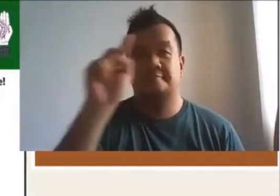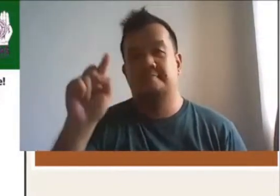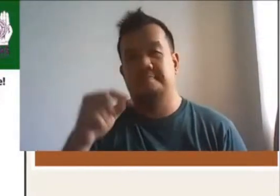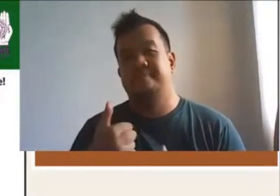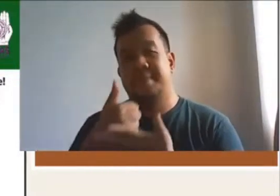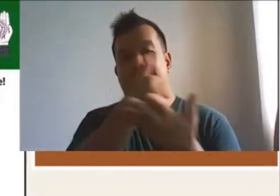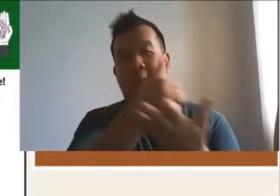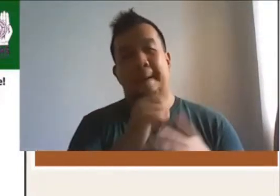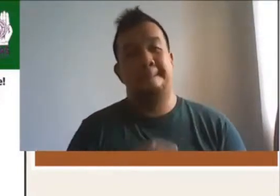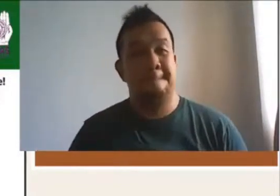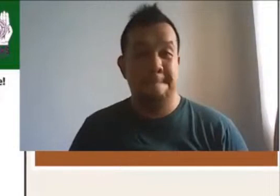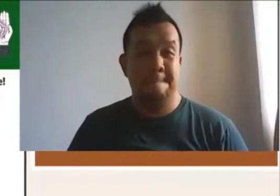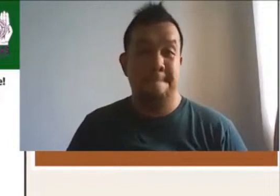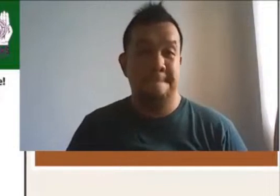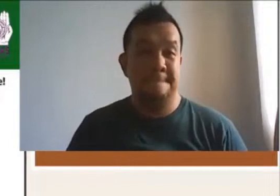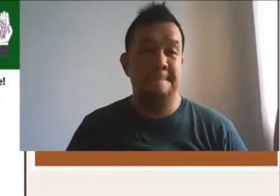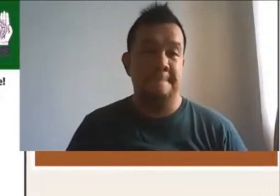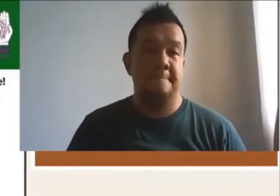donate, please do so.